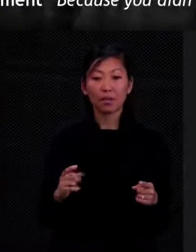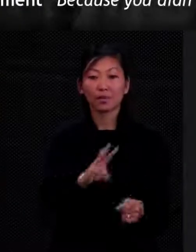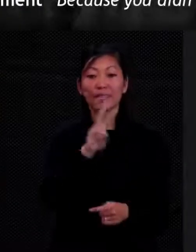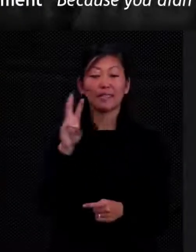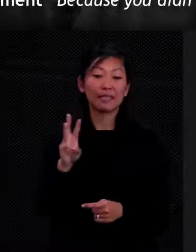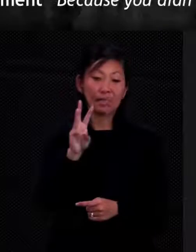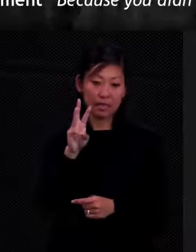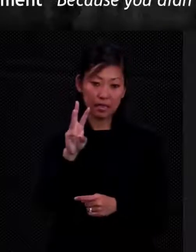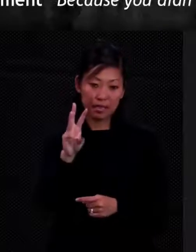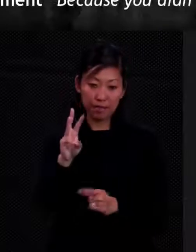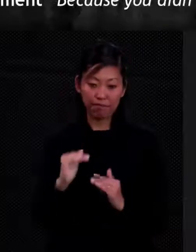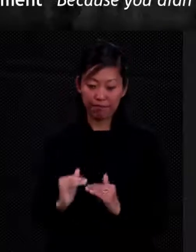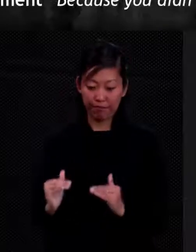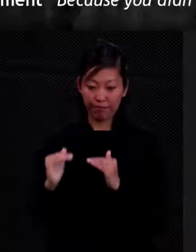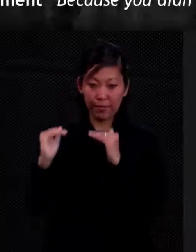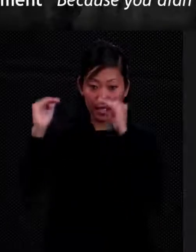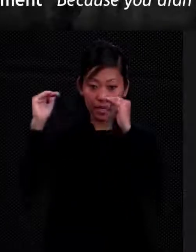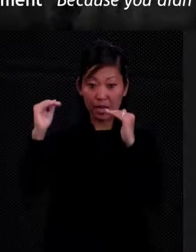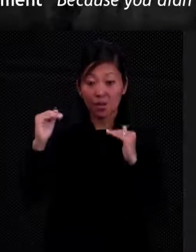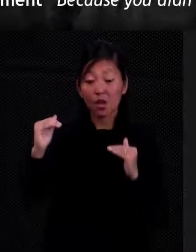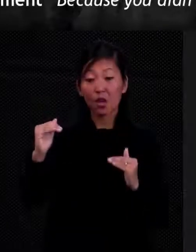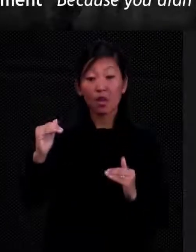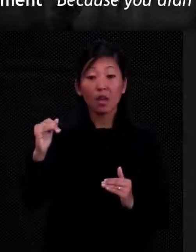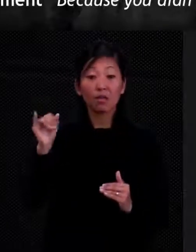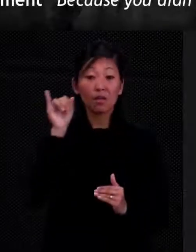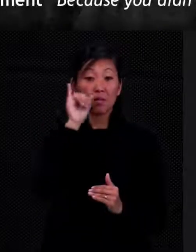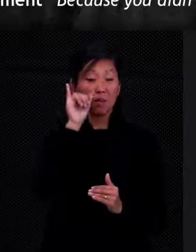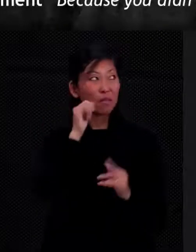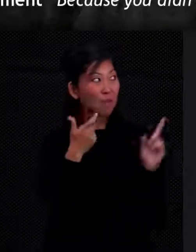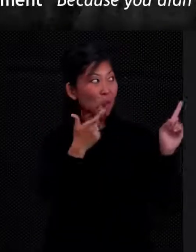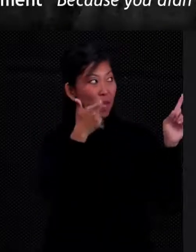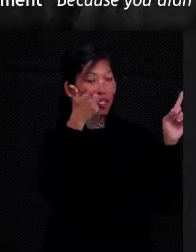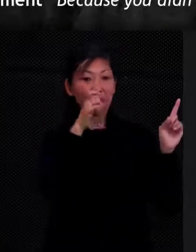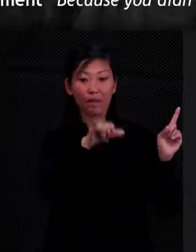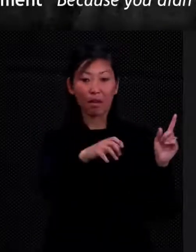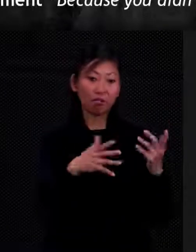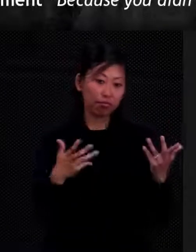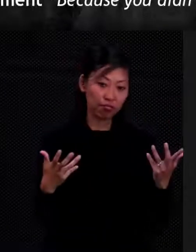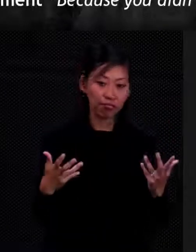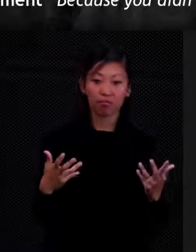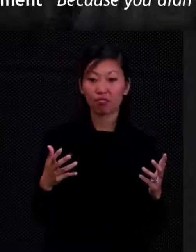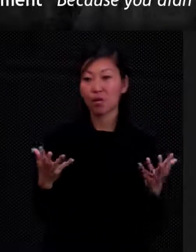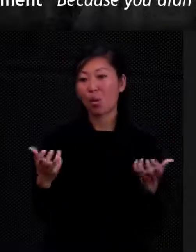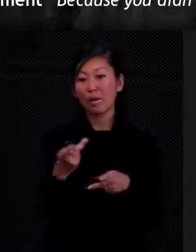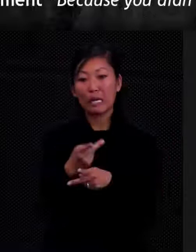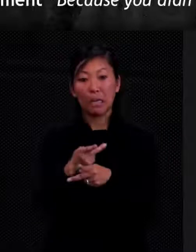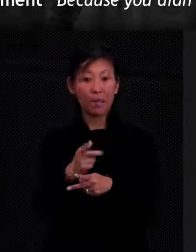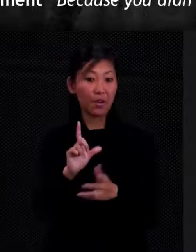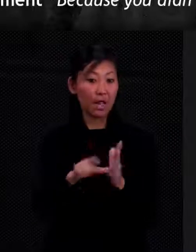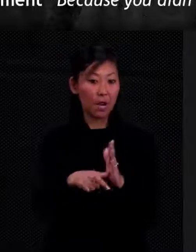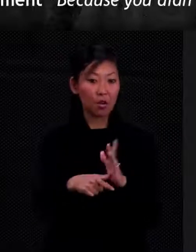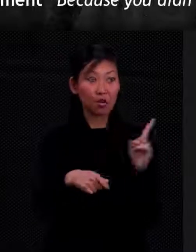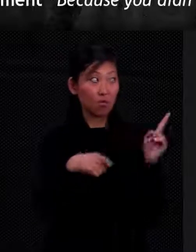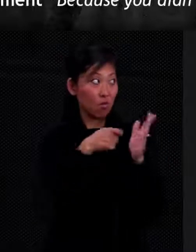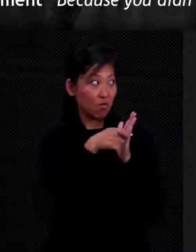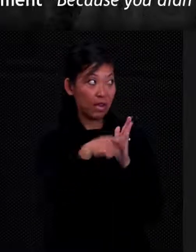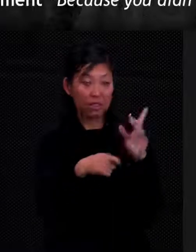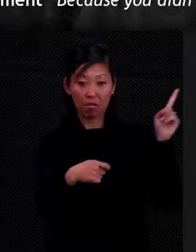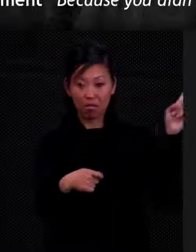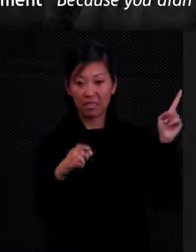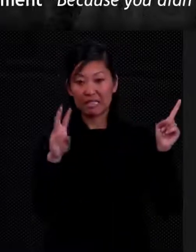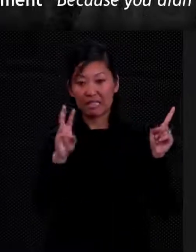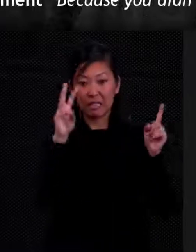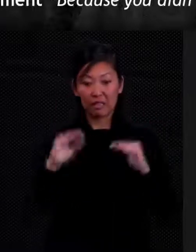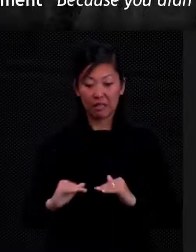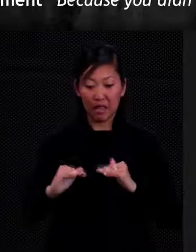stages that take place, and if you have a smartphone, you can snap a picture of that. It'll probably be something that you want later on, or you can write it down if you're a note taker. He